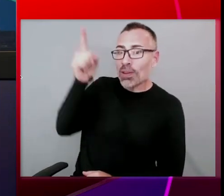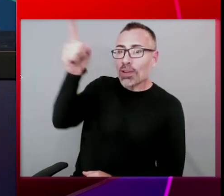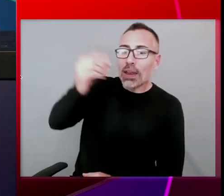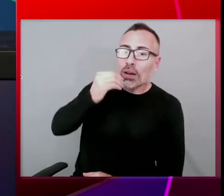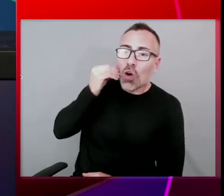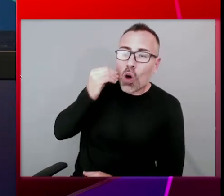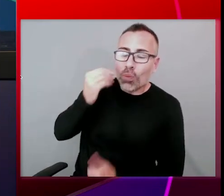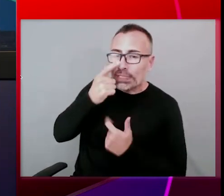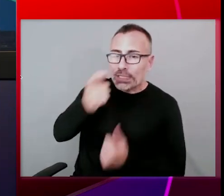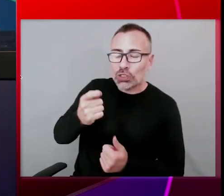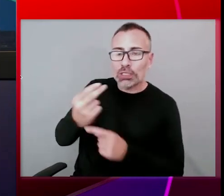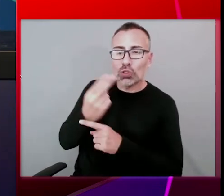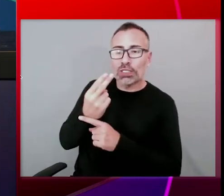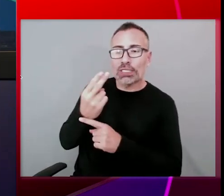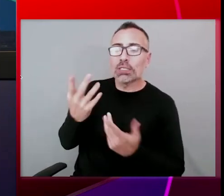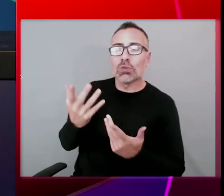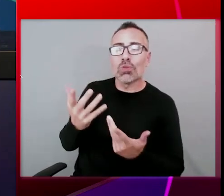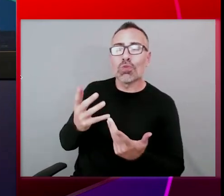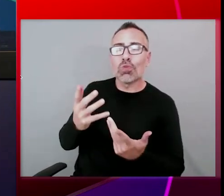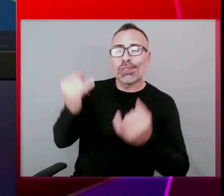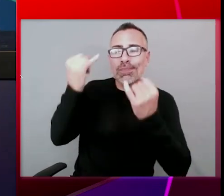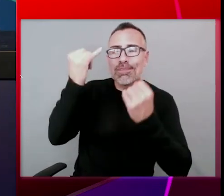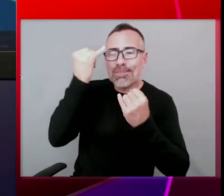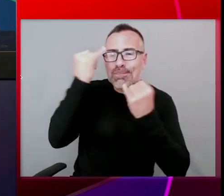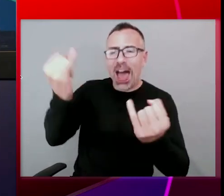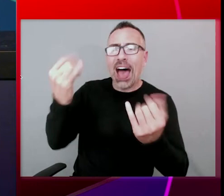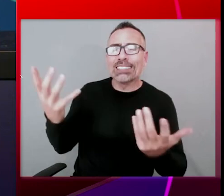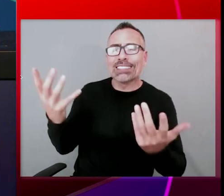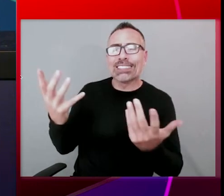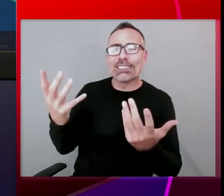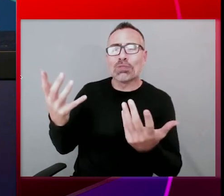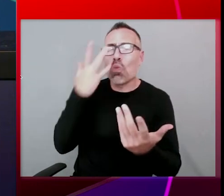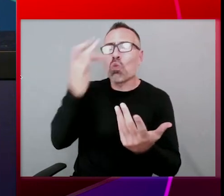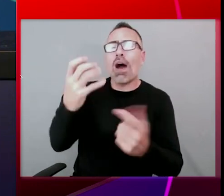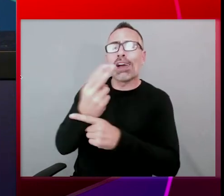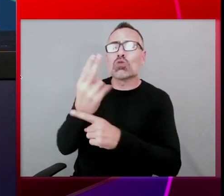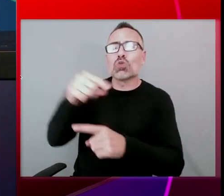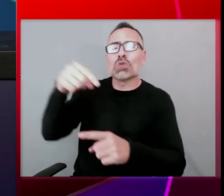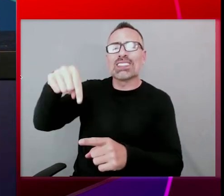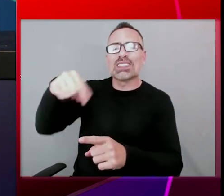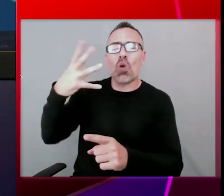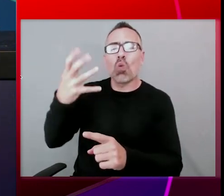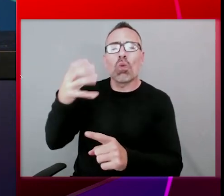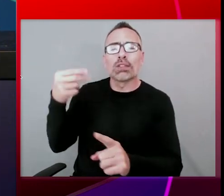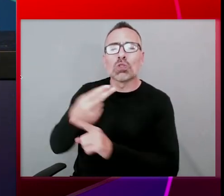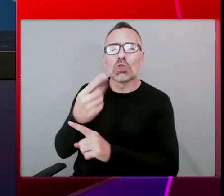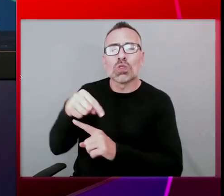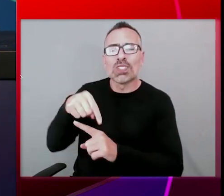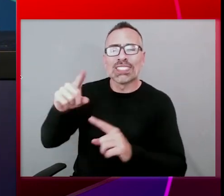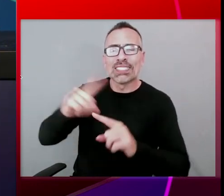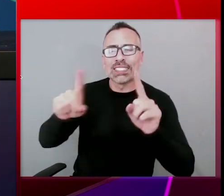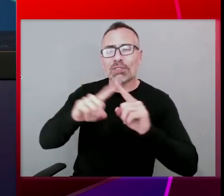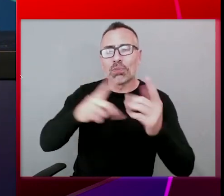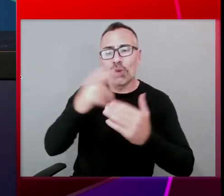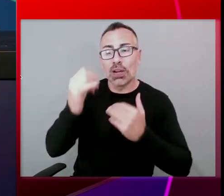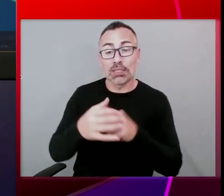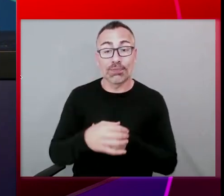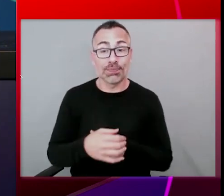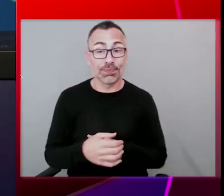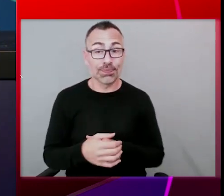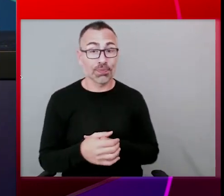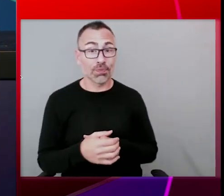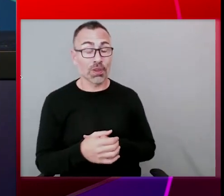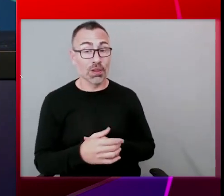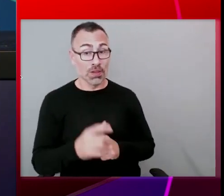maybe using this, what do you imagine some use cases that someone would want to be able to use the different AWS Arts projects? Yeah, so there's